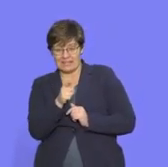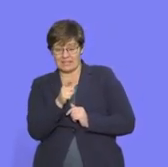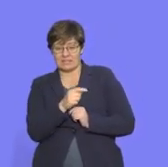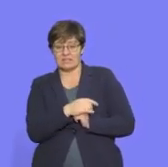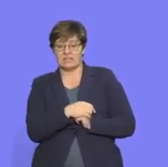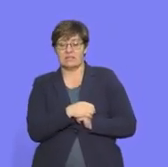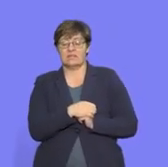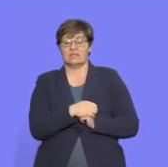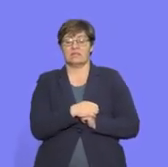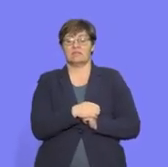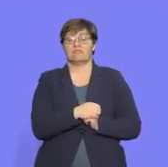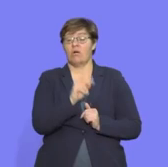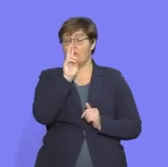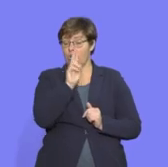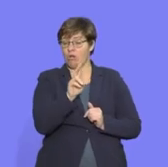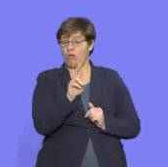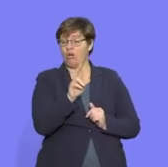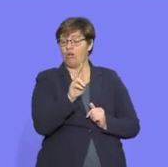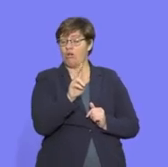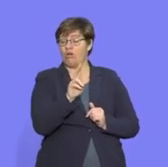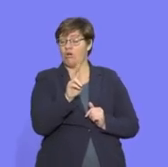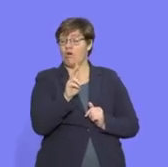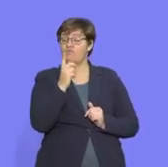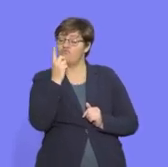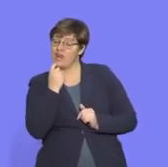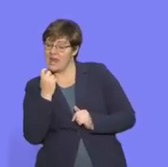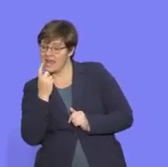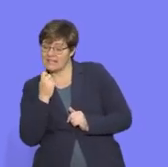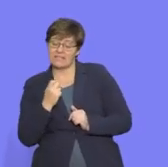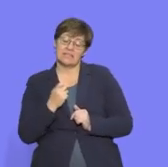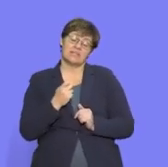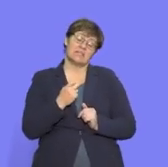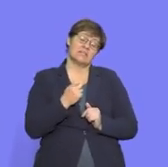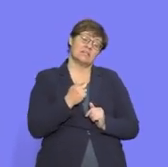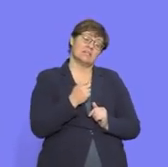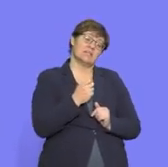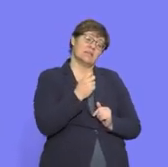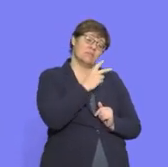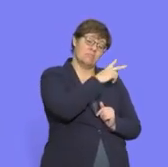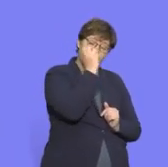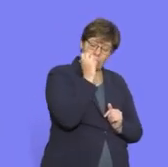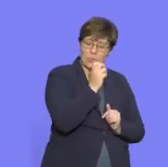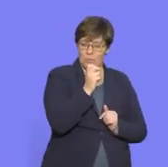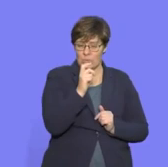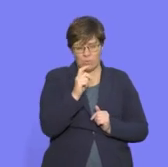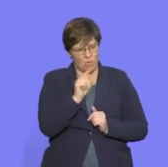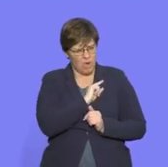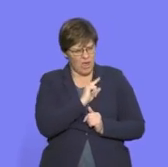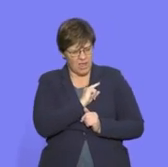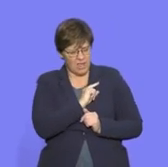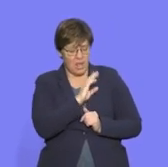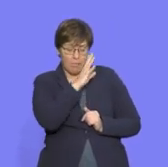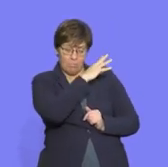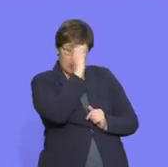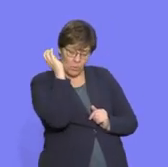of the time that when we look at the heart, we use the colors red and blue. Why do we use that? We